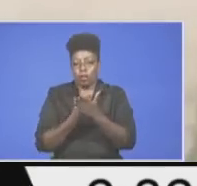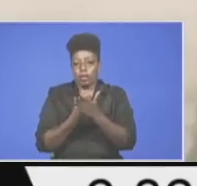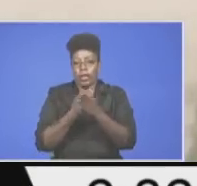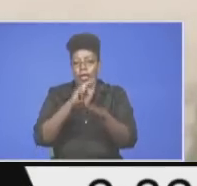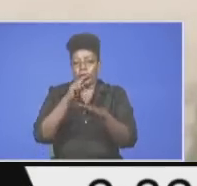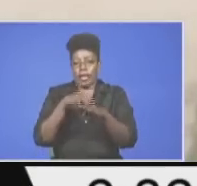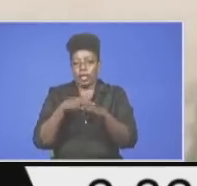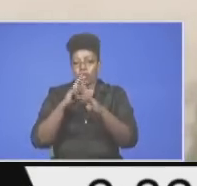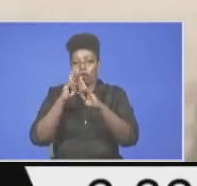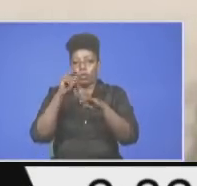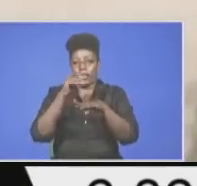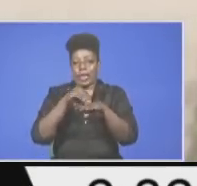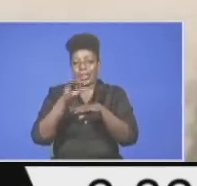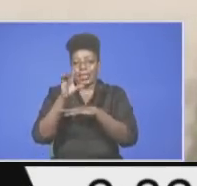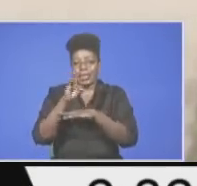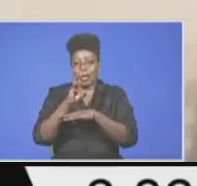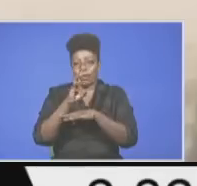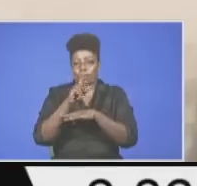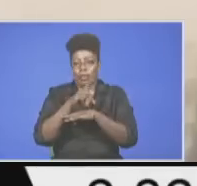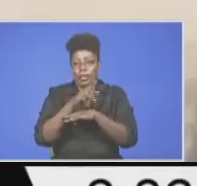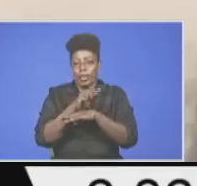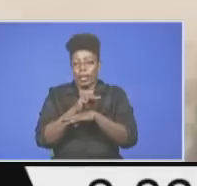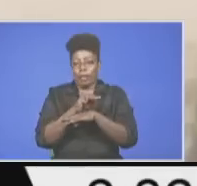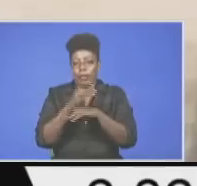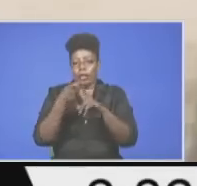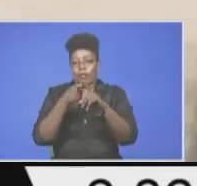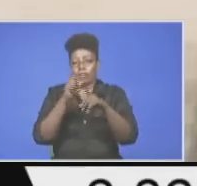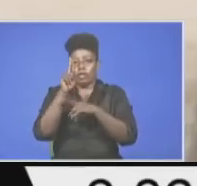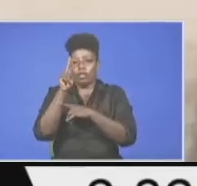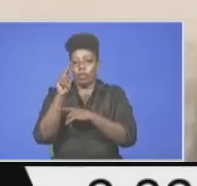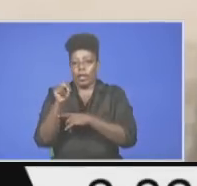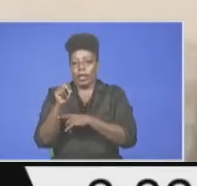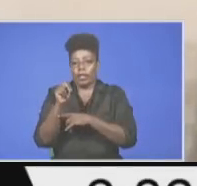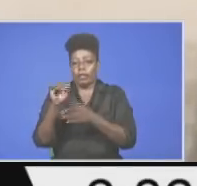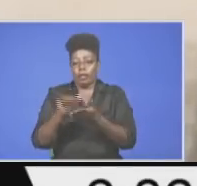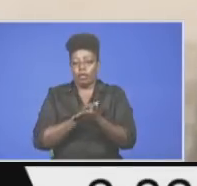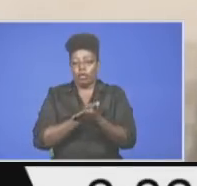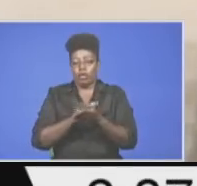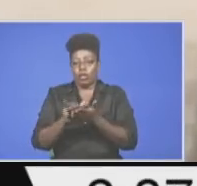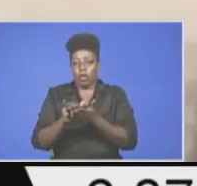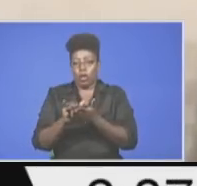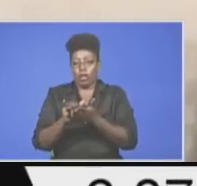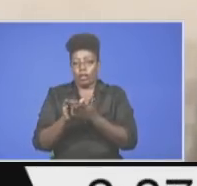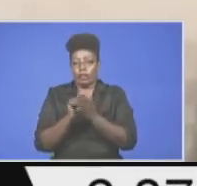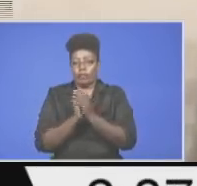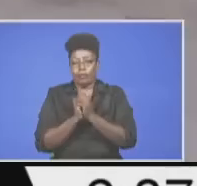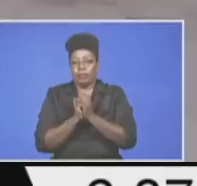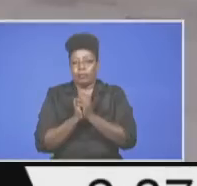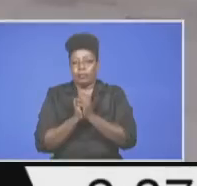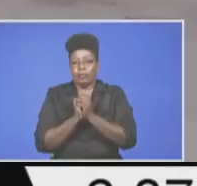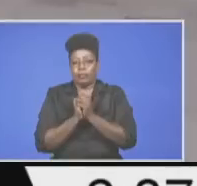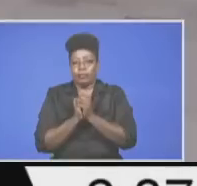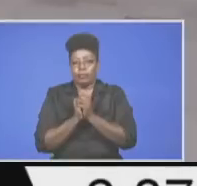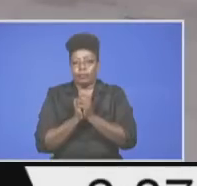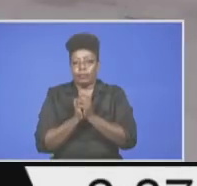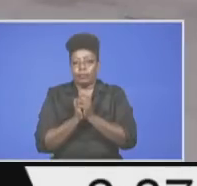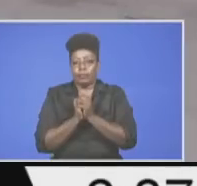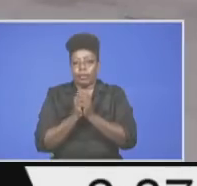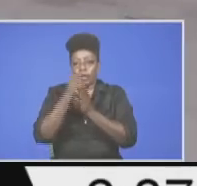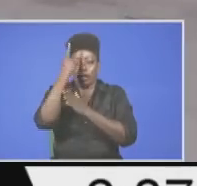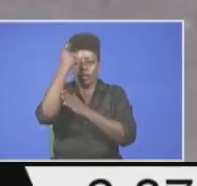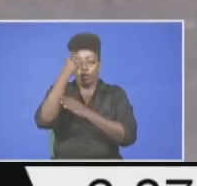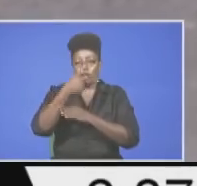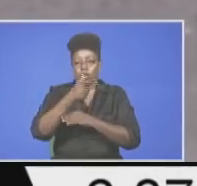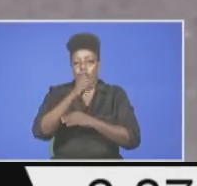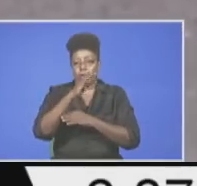Report at 7. Reporting from the United Nations in New York City, I'm Altaviz Munnings for First at 6. A suspect